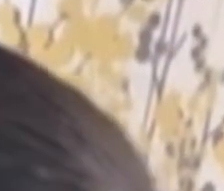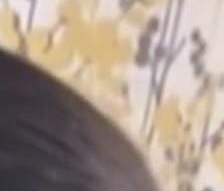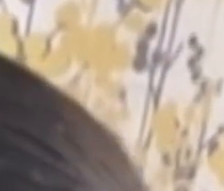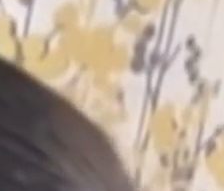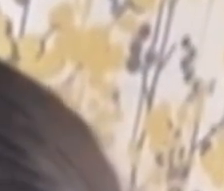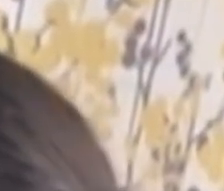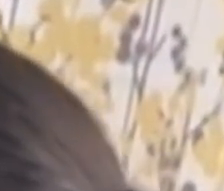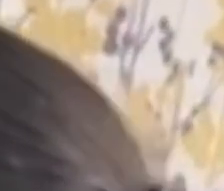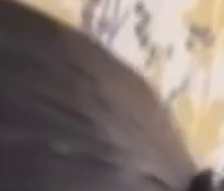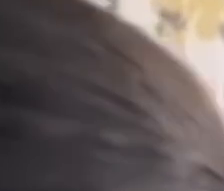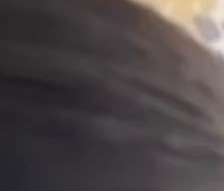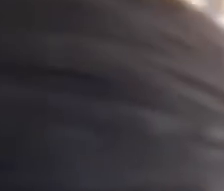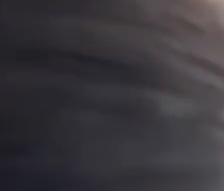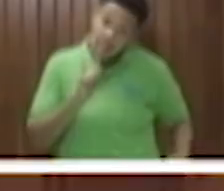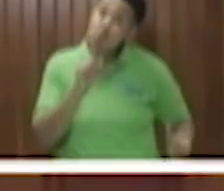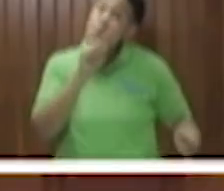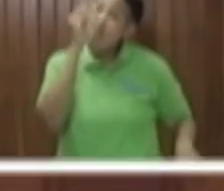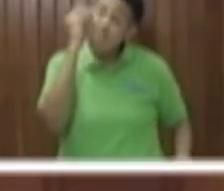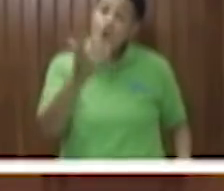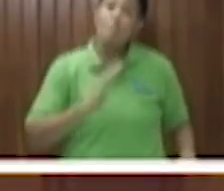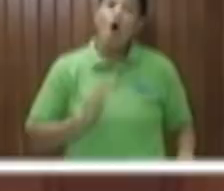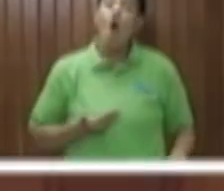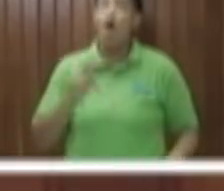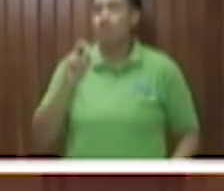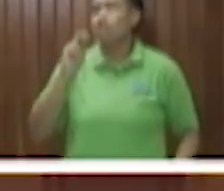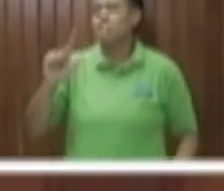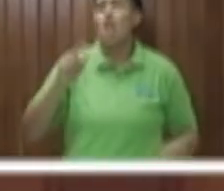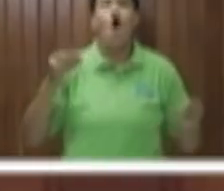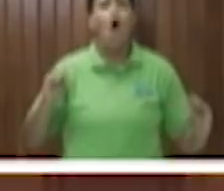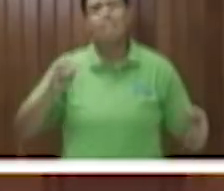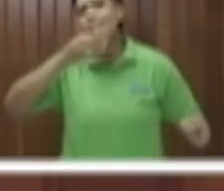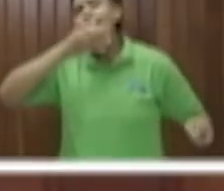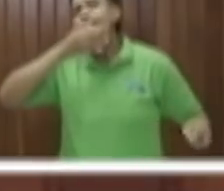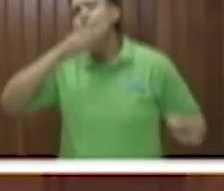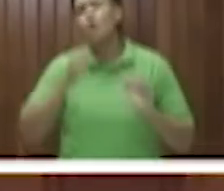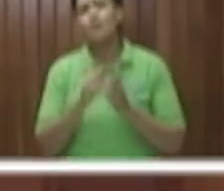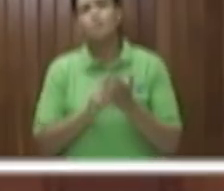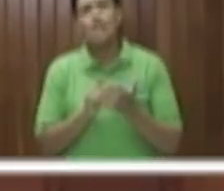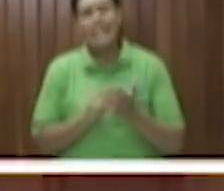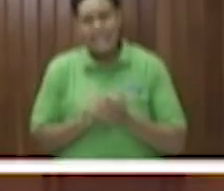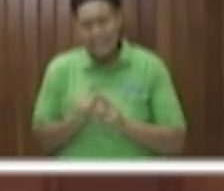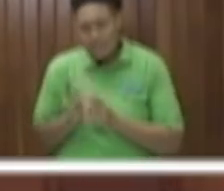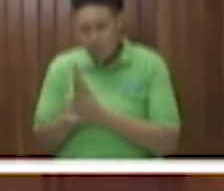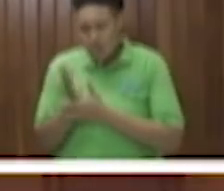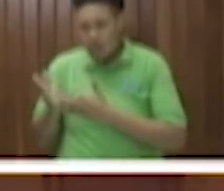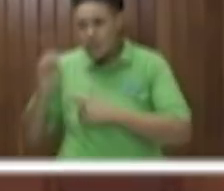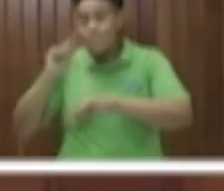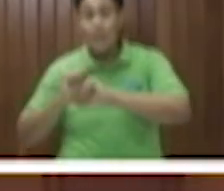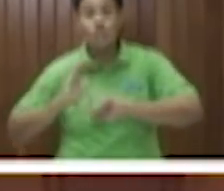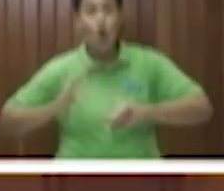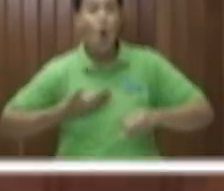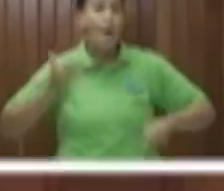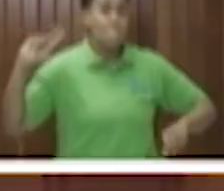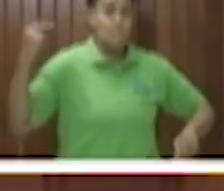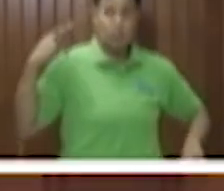students who are unable to go online. So our regional offices are being equipped with printing facilities to make sure that our principals,